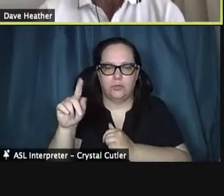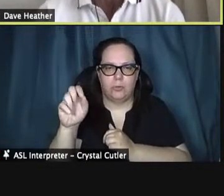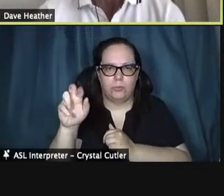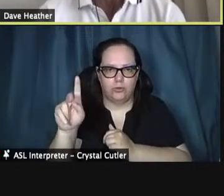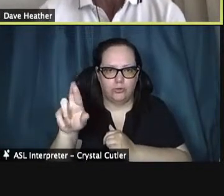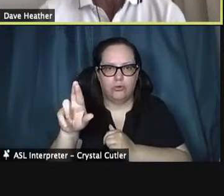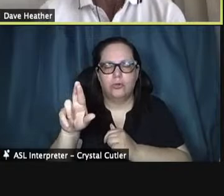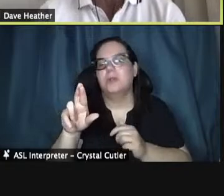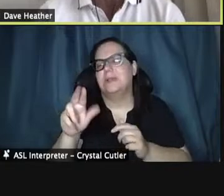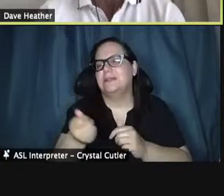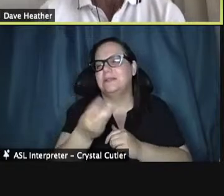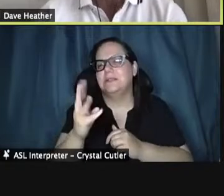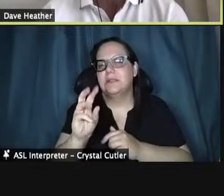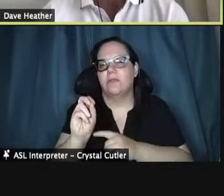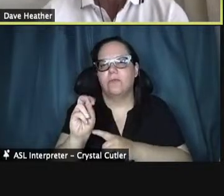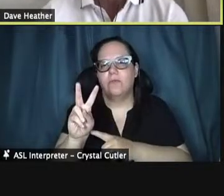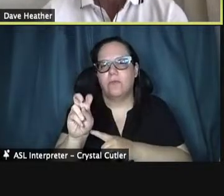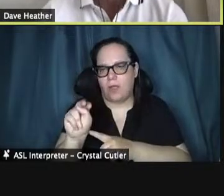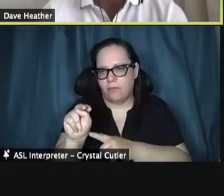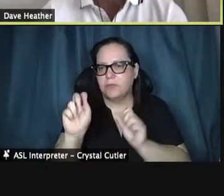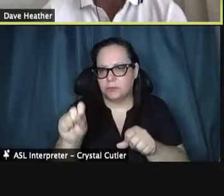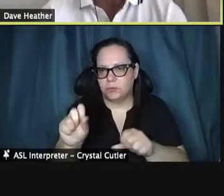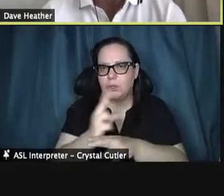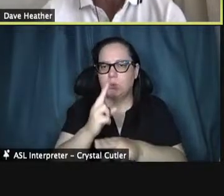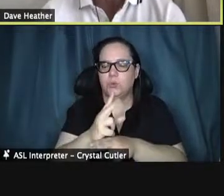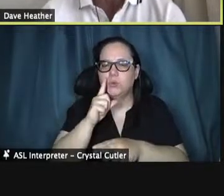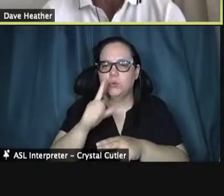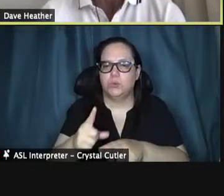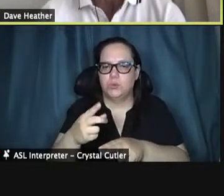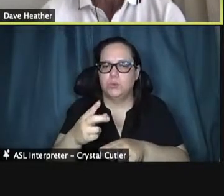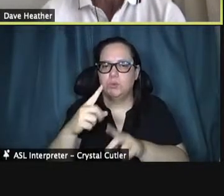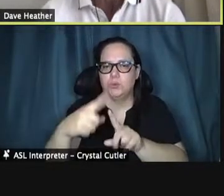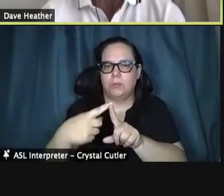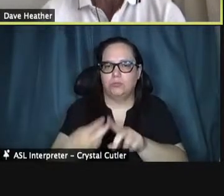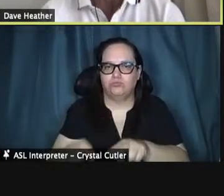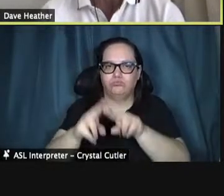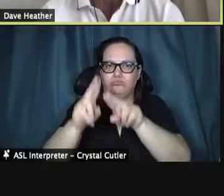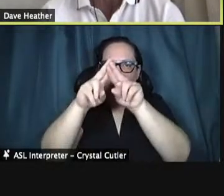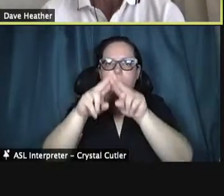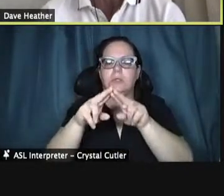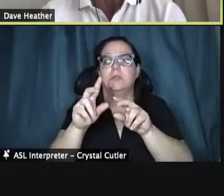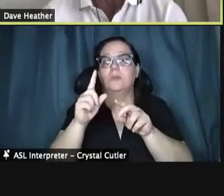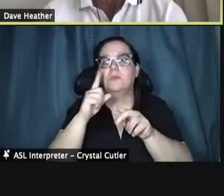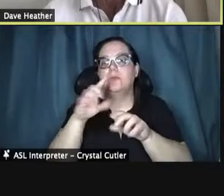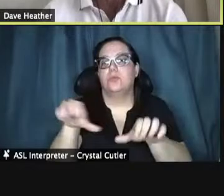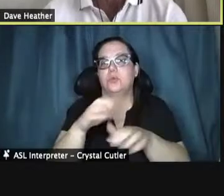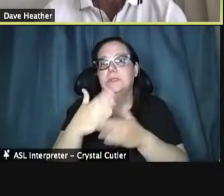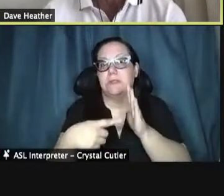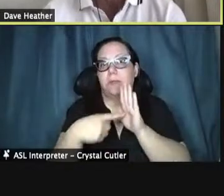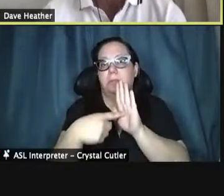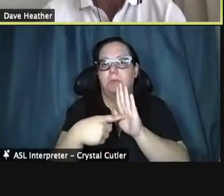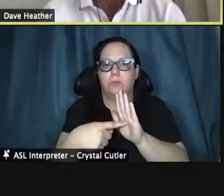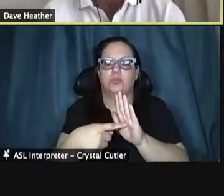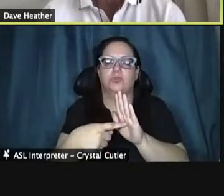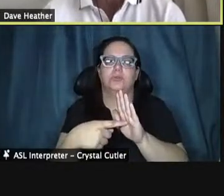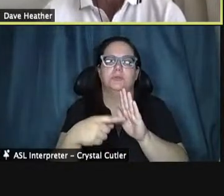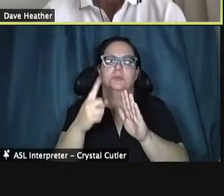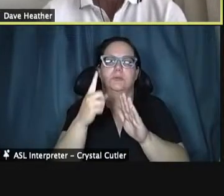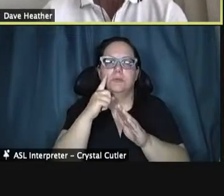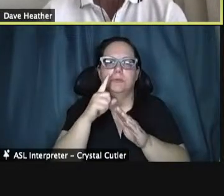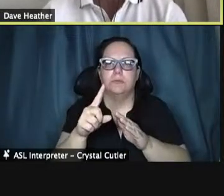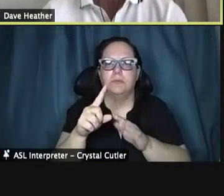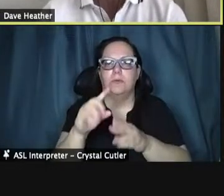we will also be able to use to ramp up to higher temperatures, so as we can do some demonstrations of in situ resource